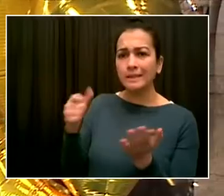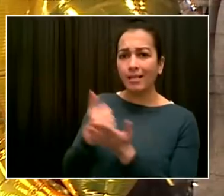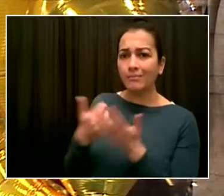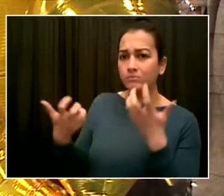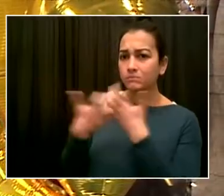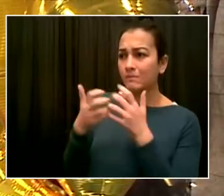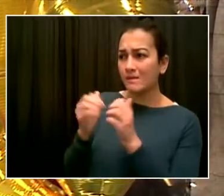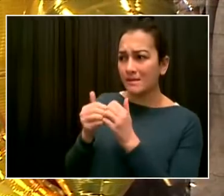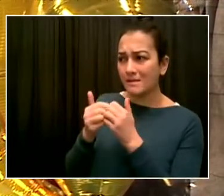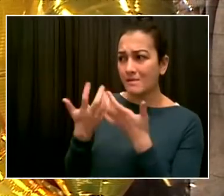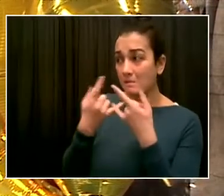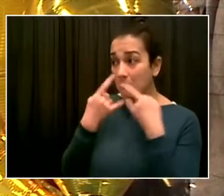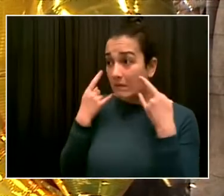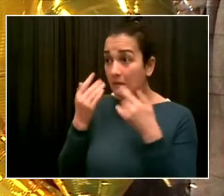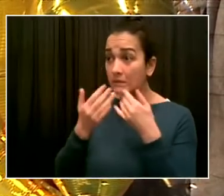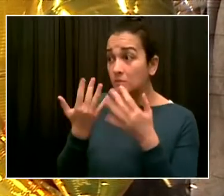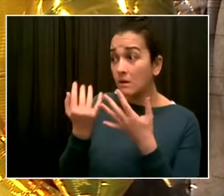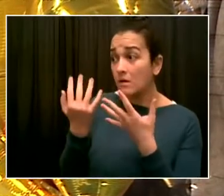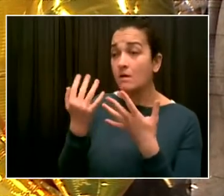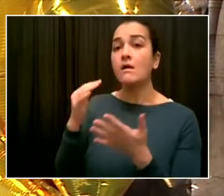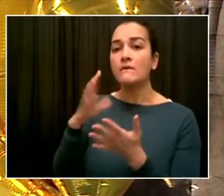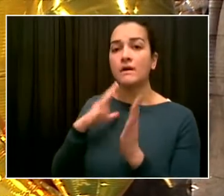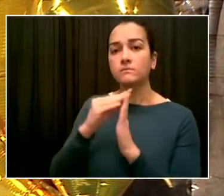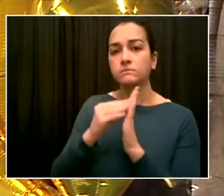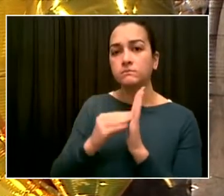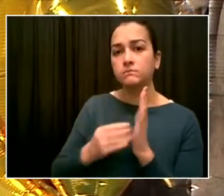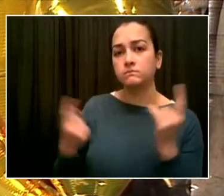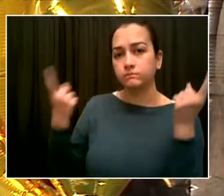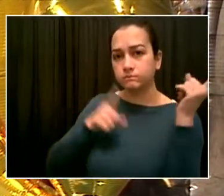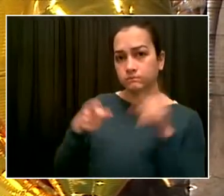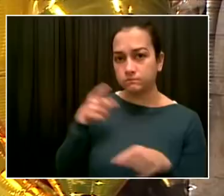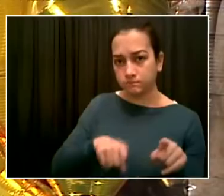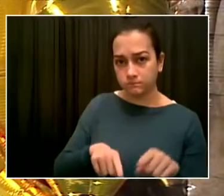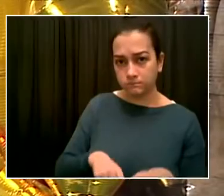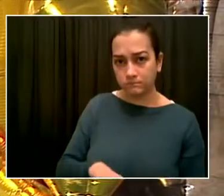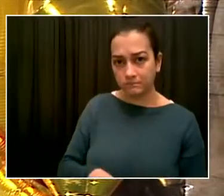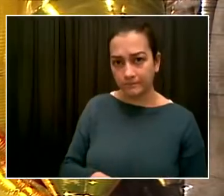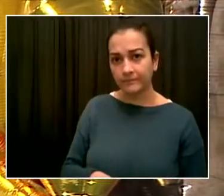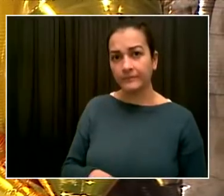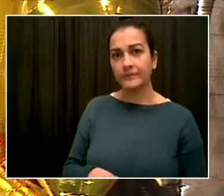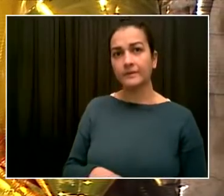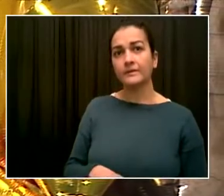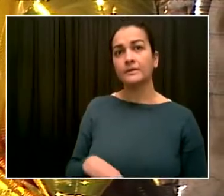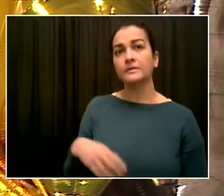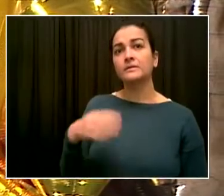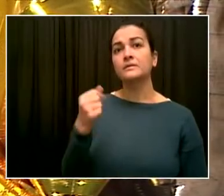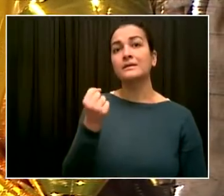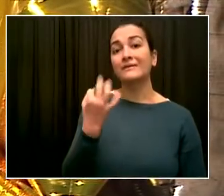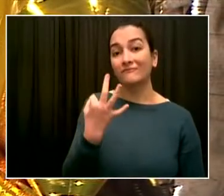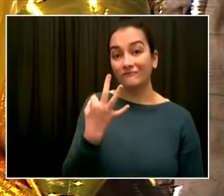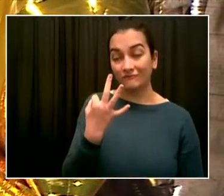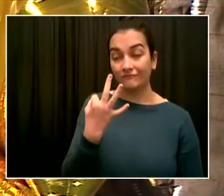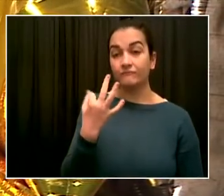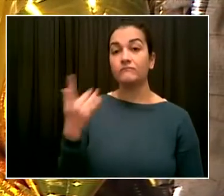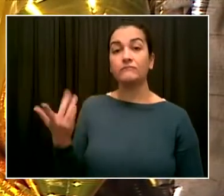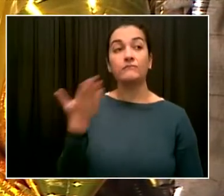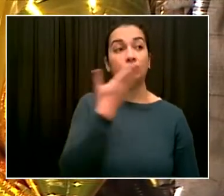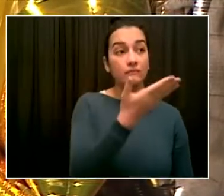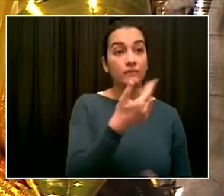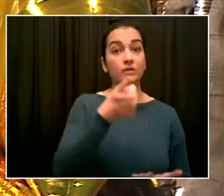gets told, well, after all the appeals, everything else, you do not get an accommodation, then they have a choice to make. And again, we've seen really consistently at that